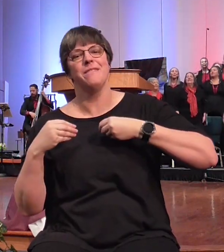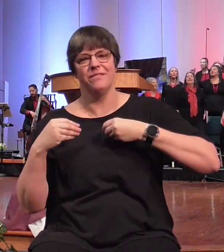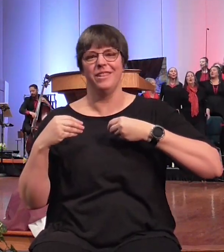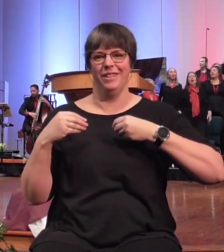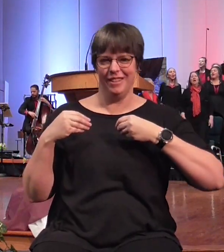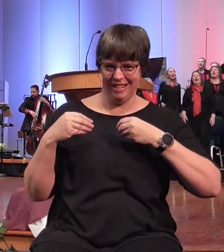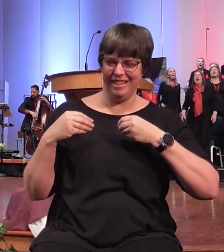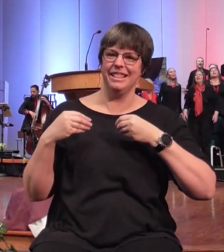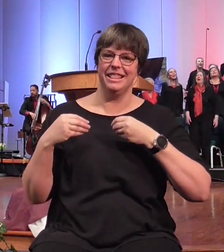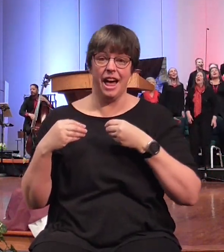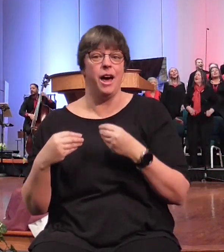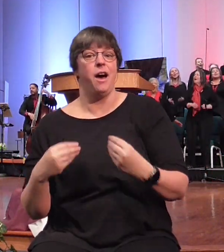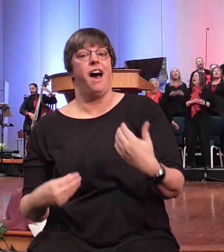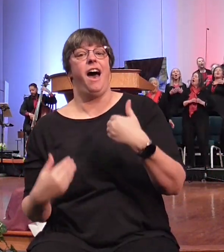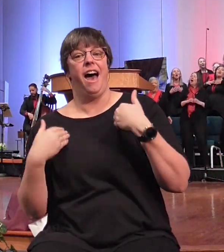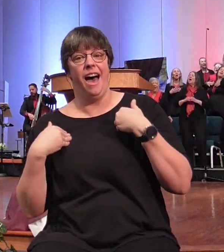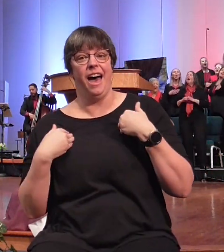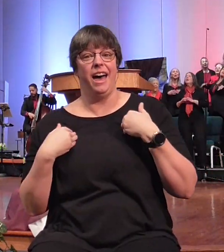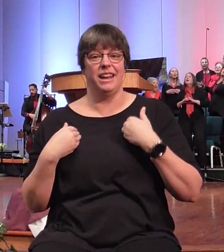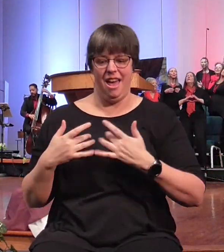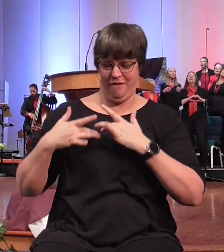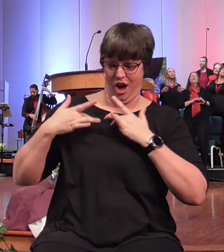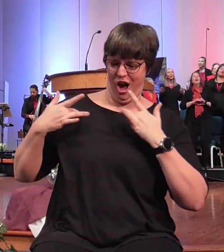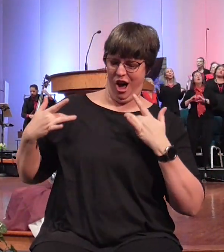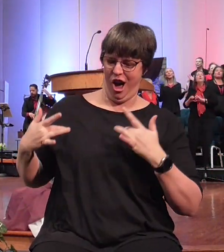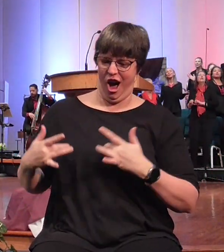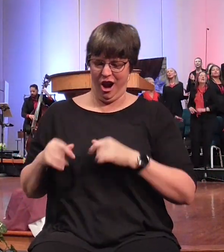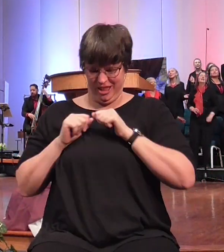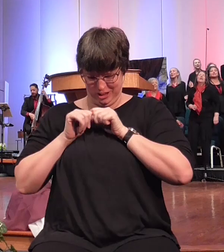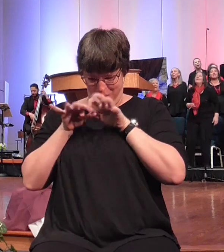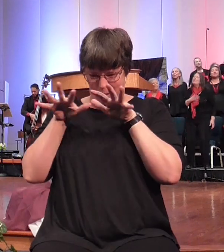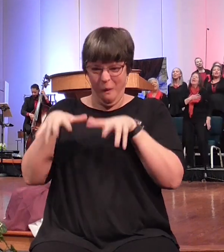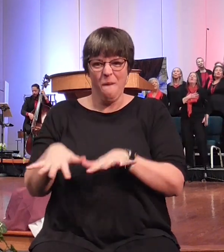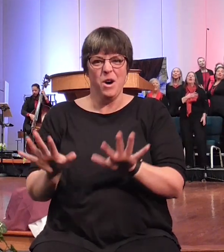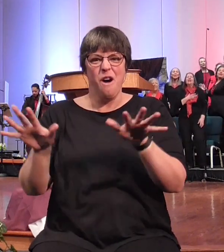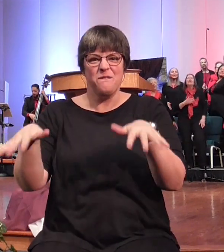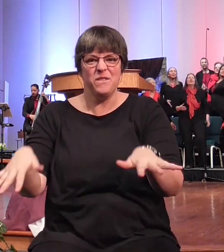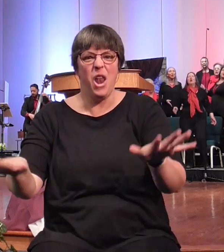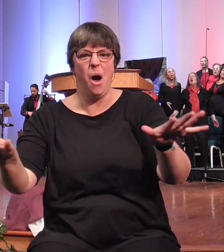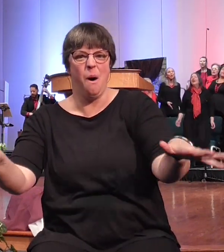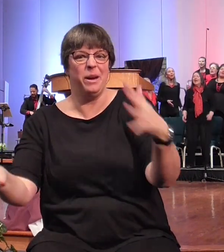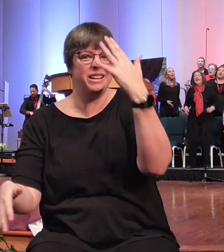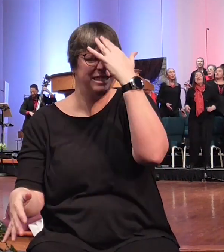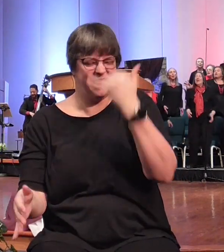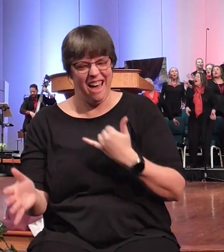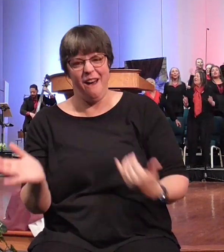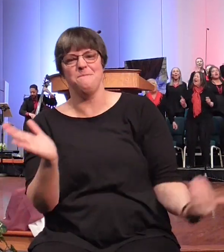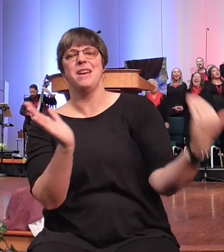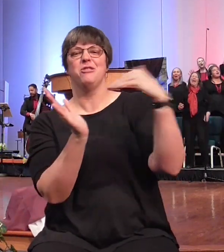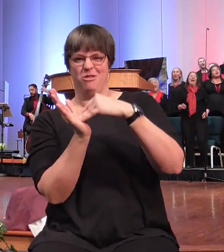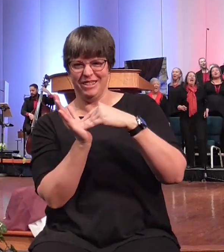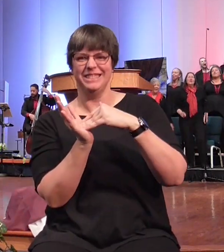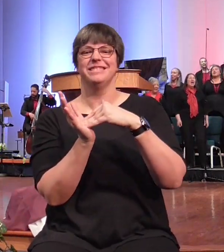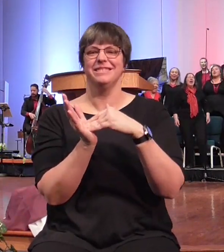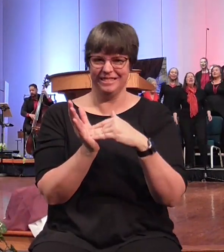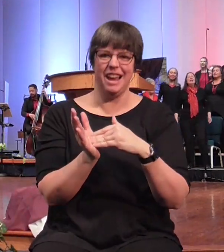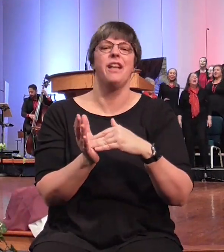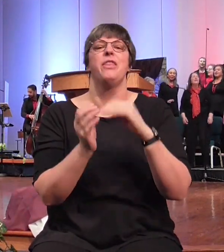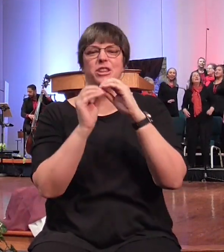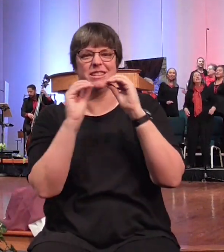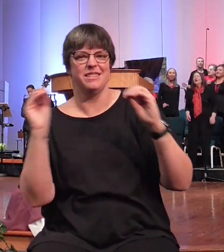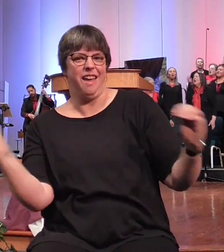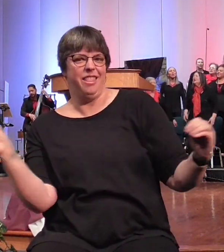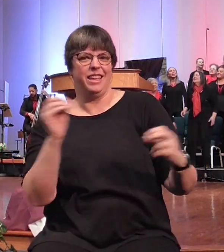it's beautiful. I got a heart overflowing 'cause I've been restored. No,